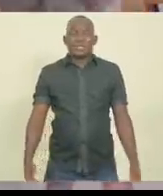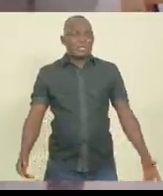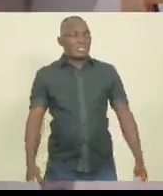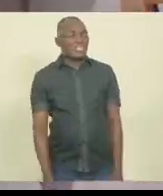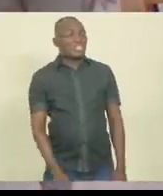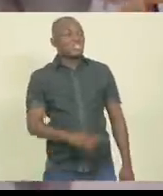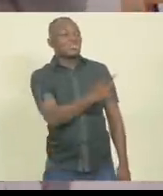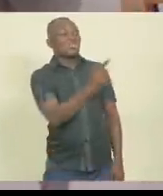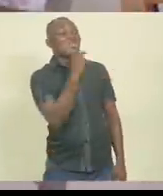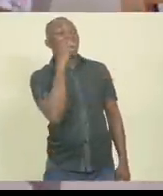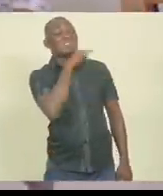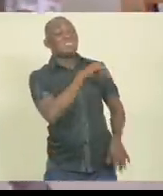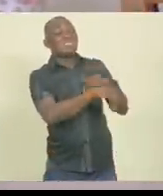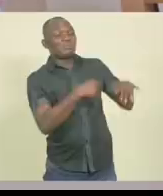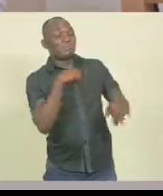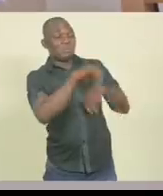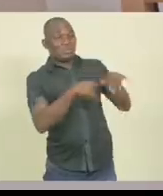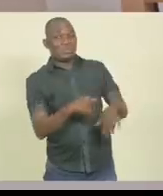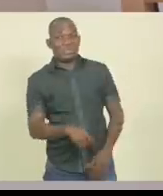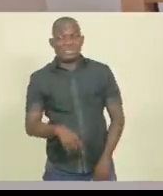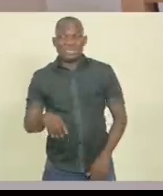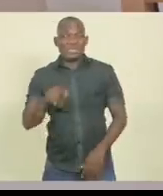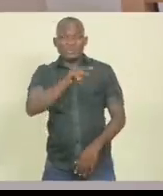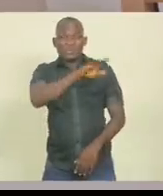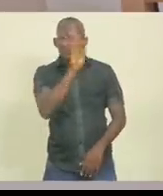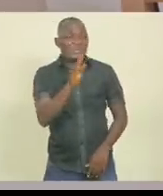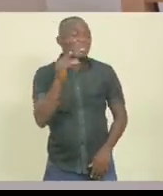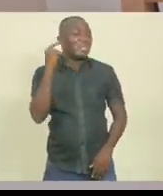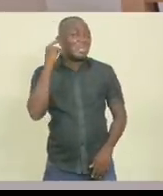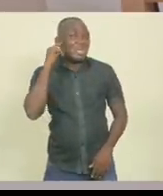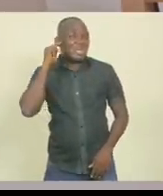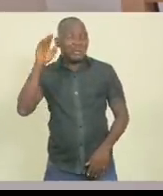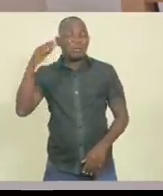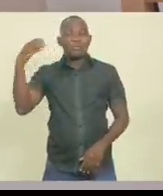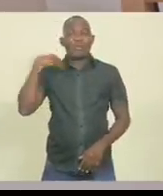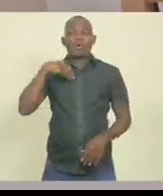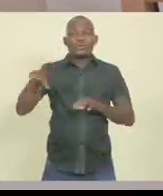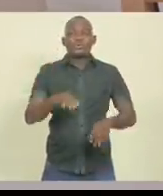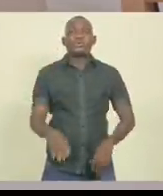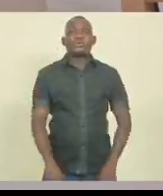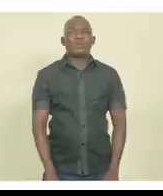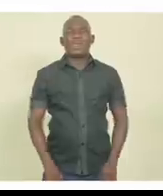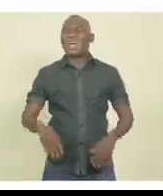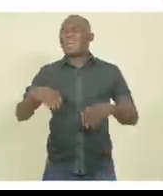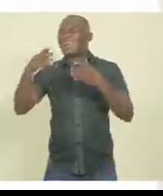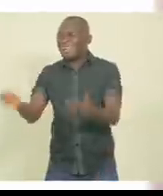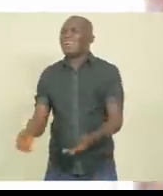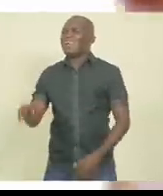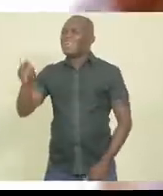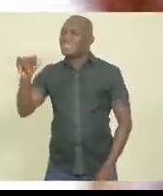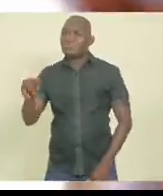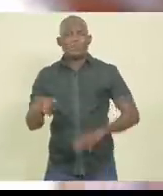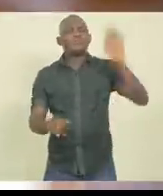Lie to me. Lie to me that you did not hear what your mistress did to me. Here we go again. Esi.